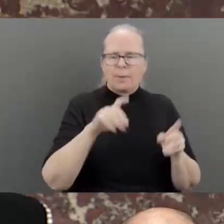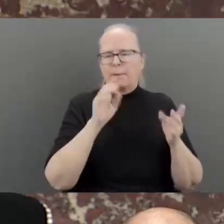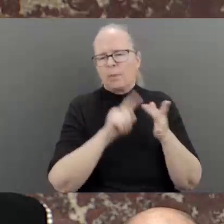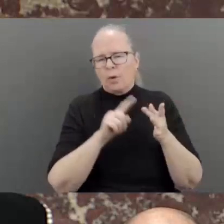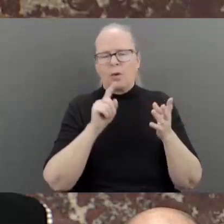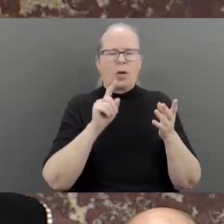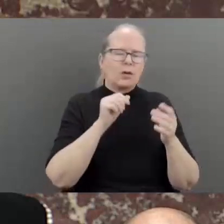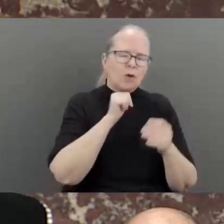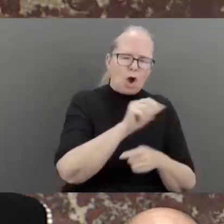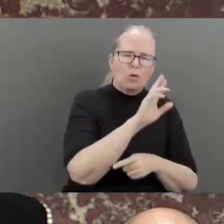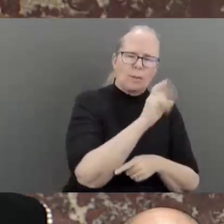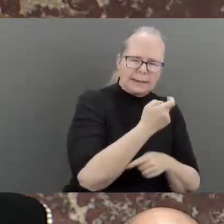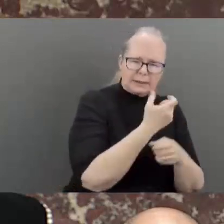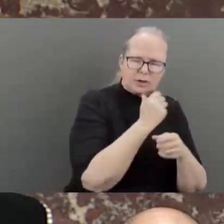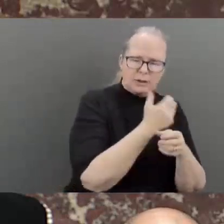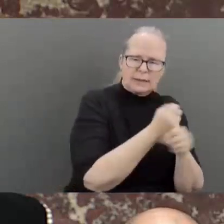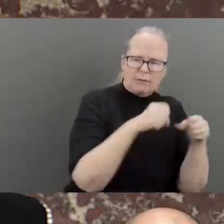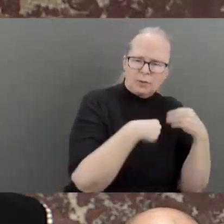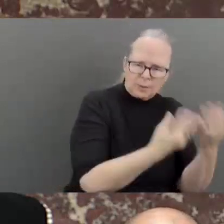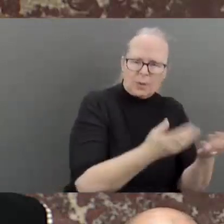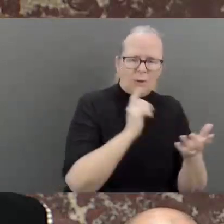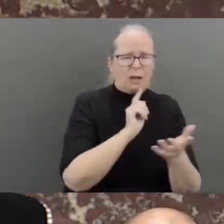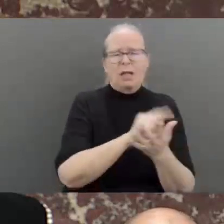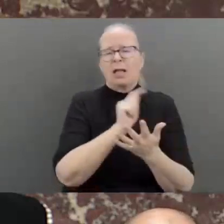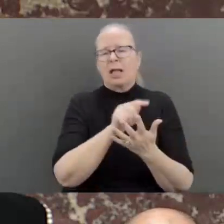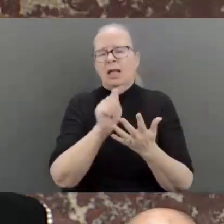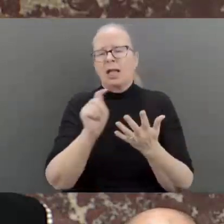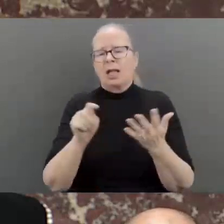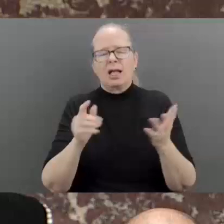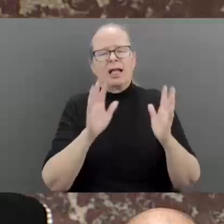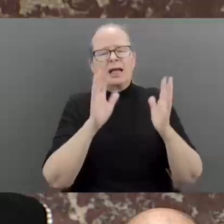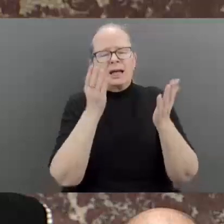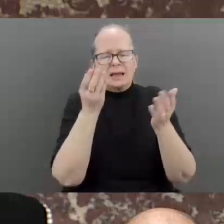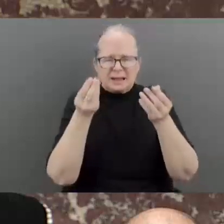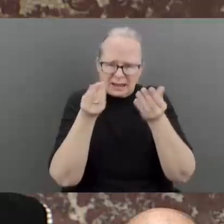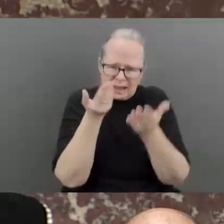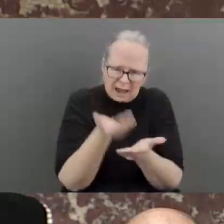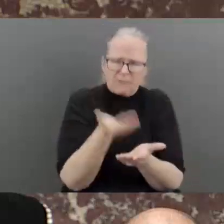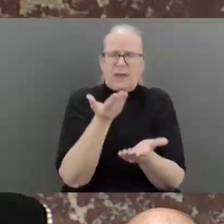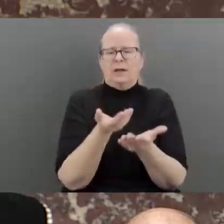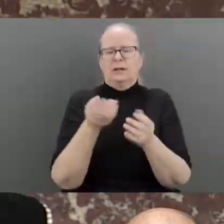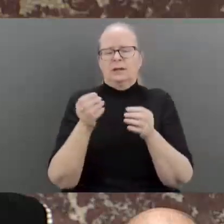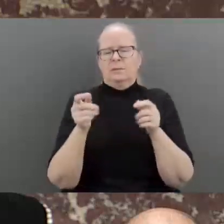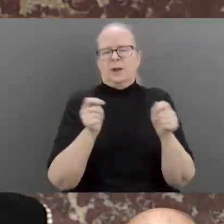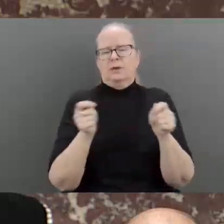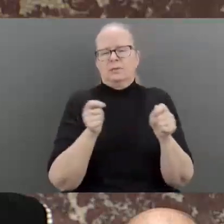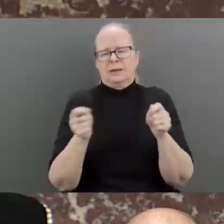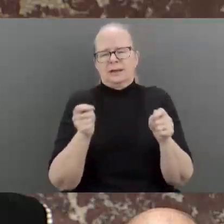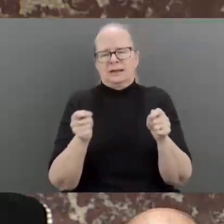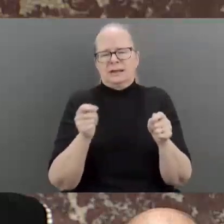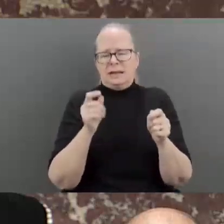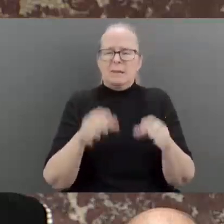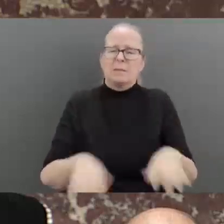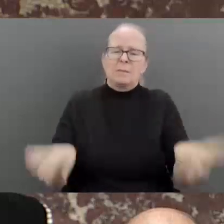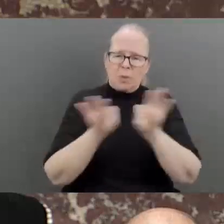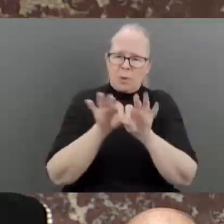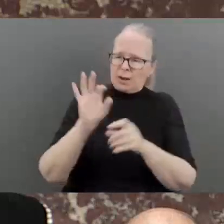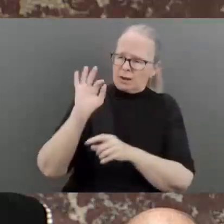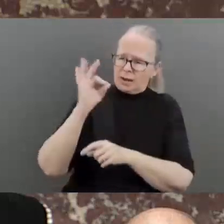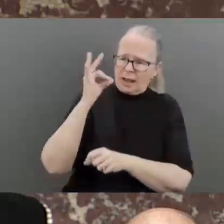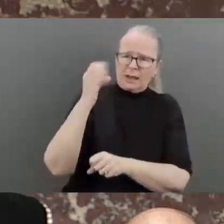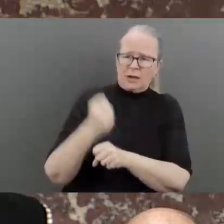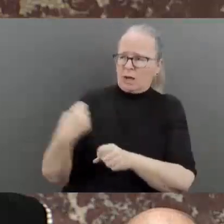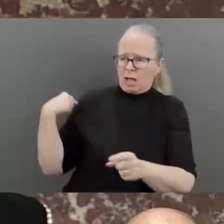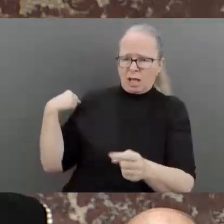healing, and accessible housing for all, basic human dignity. After 9 years, I think it's time we recognize that every drug death is a policy